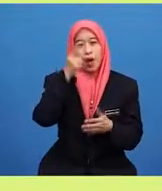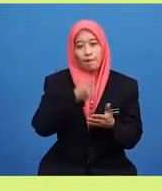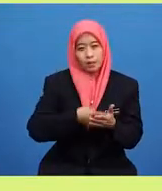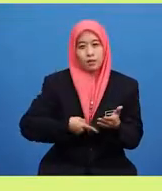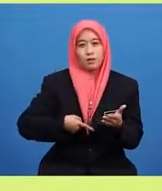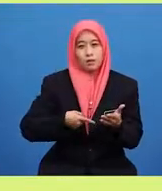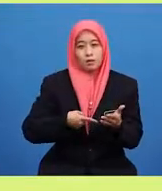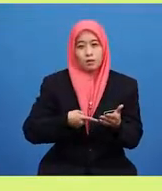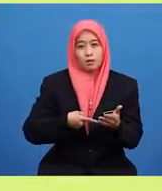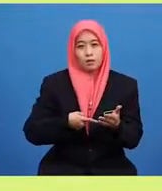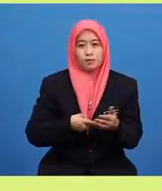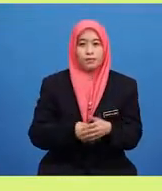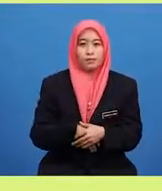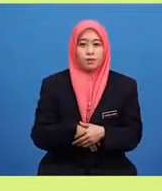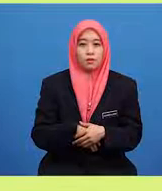one.